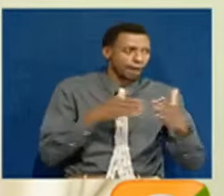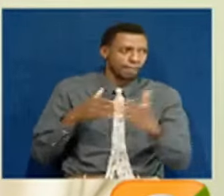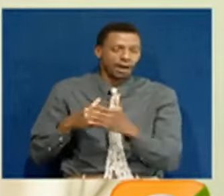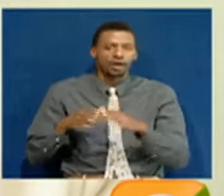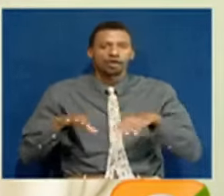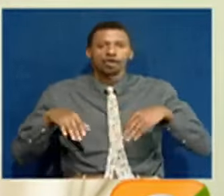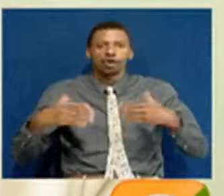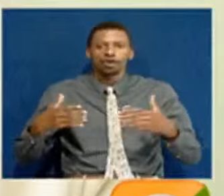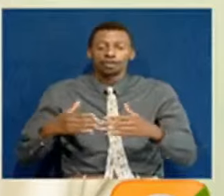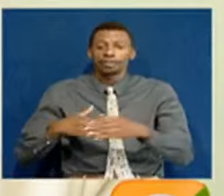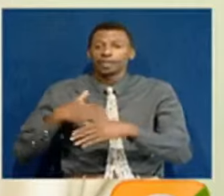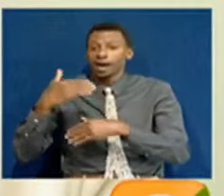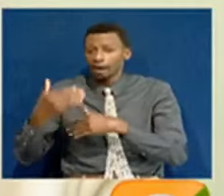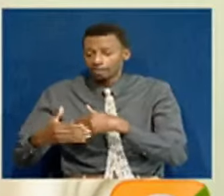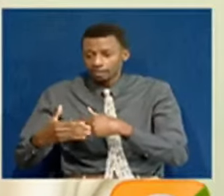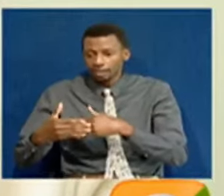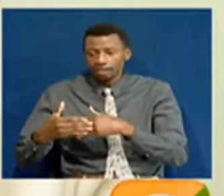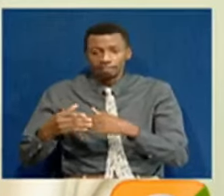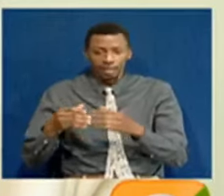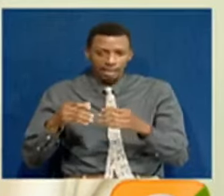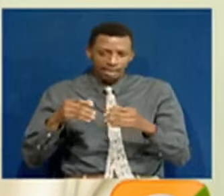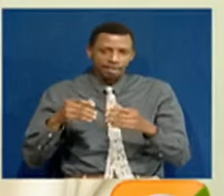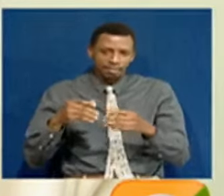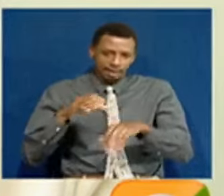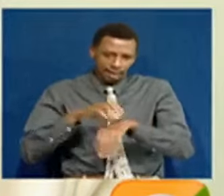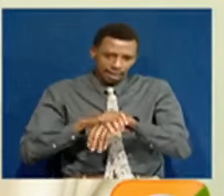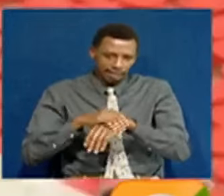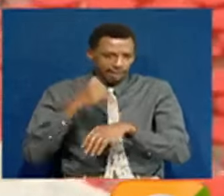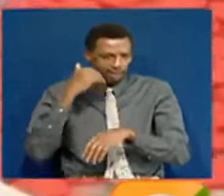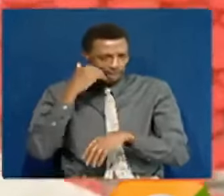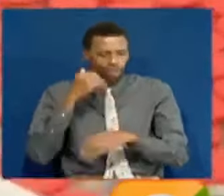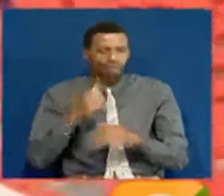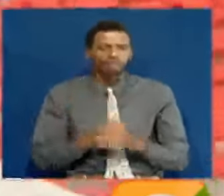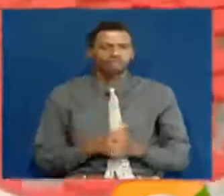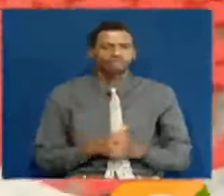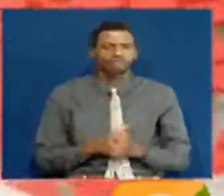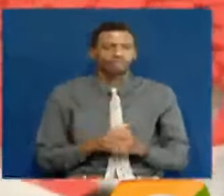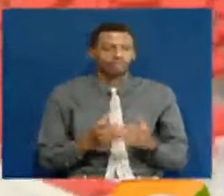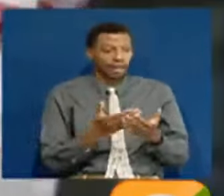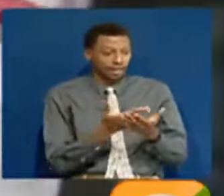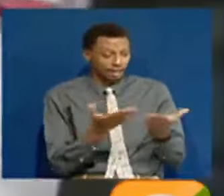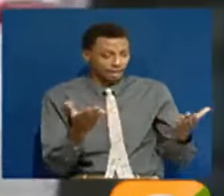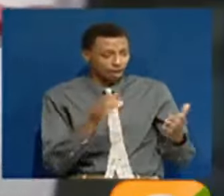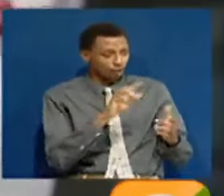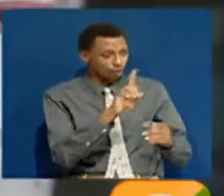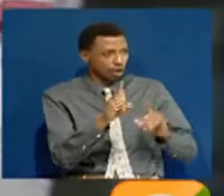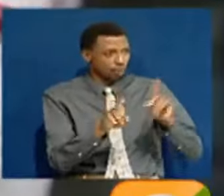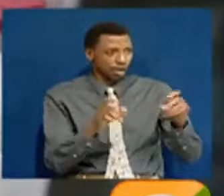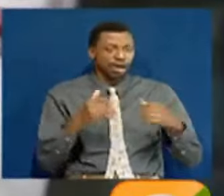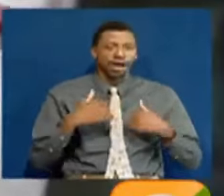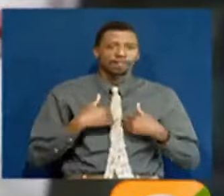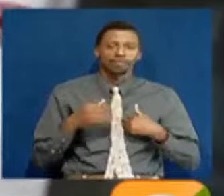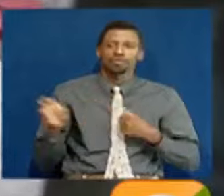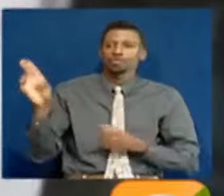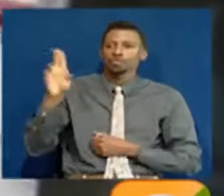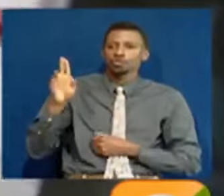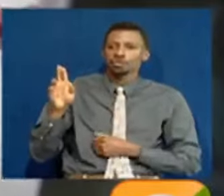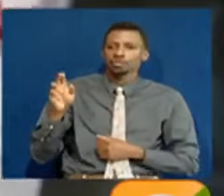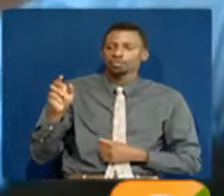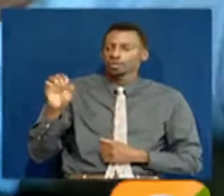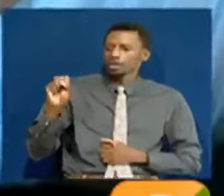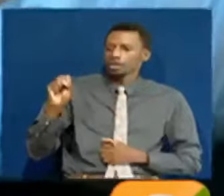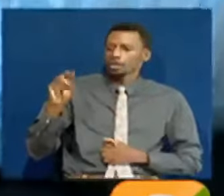a post-exposure for those who believe have been exposed. There have been questions on the use of smallpox vaccines, which were